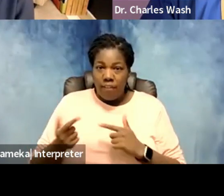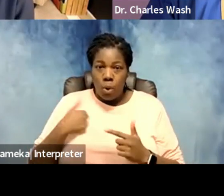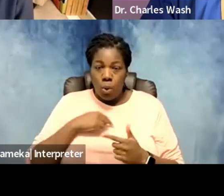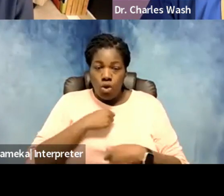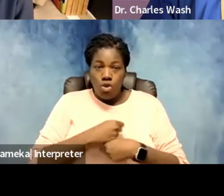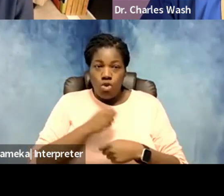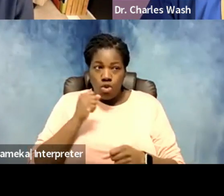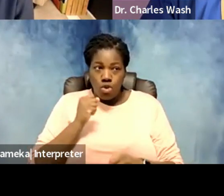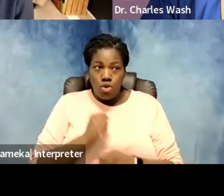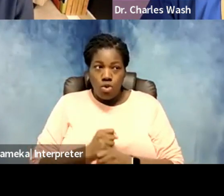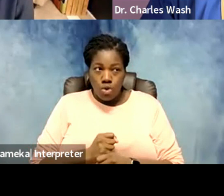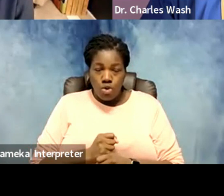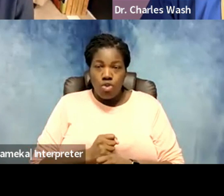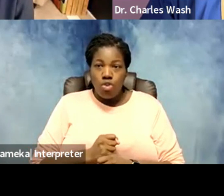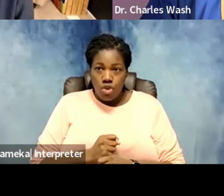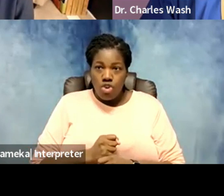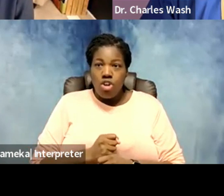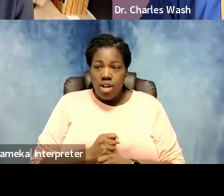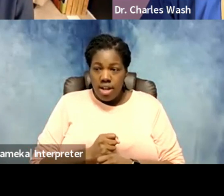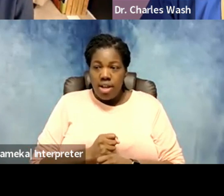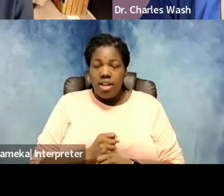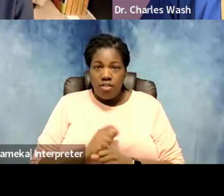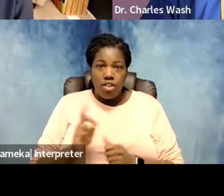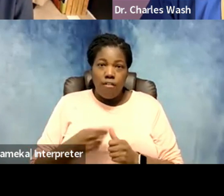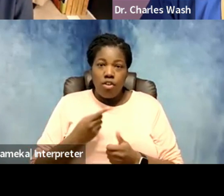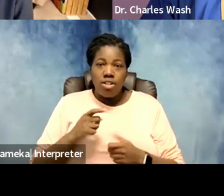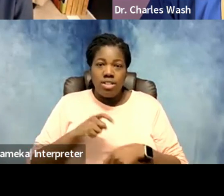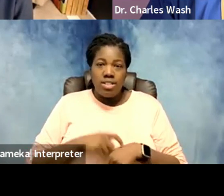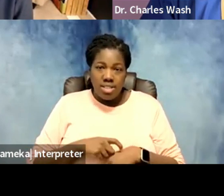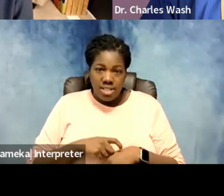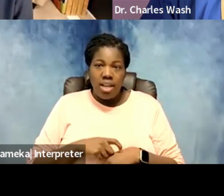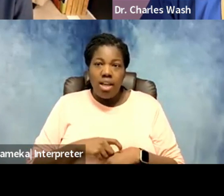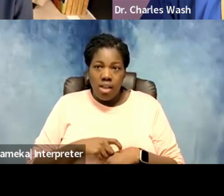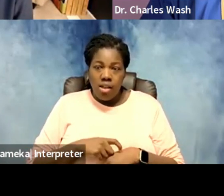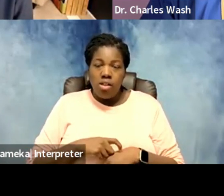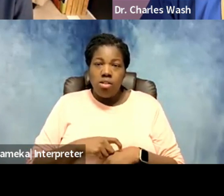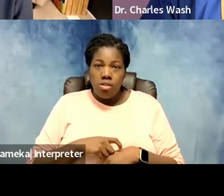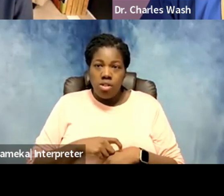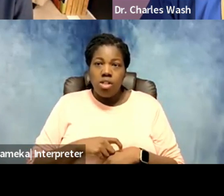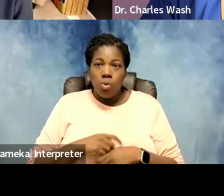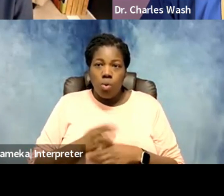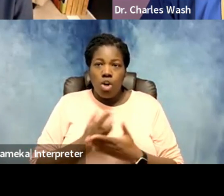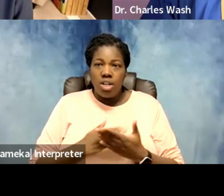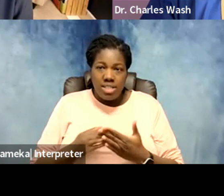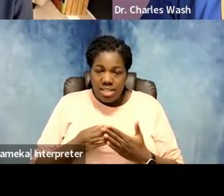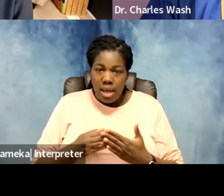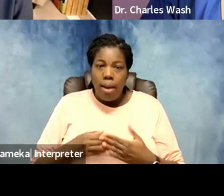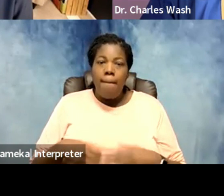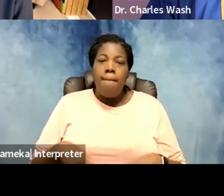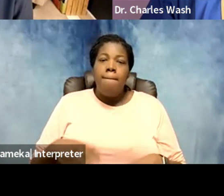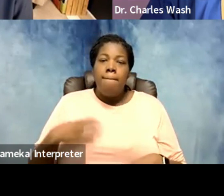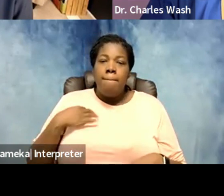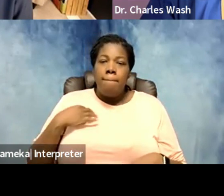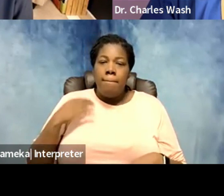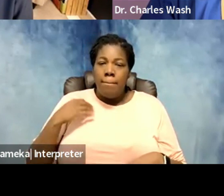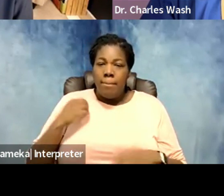creating these kits for the first time, we were trying to understand and think through, you know, what are some applications as to how they could